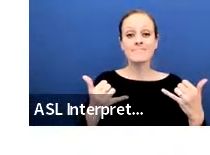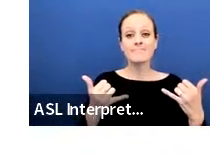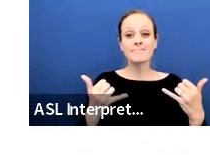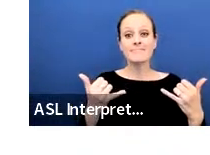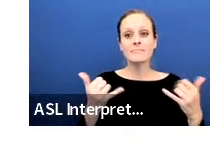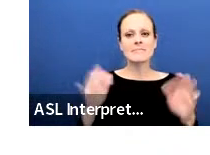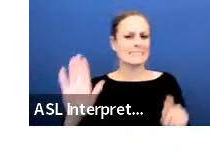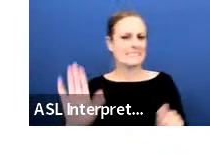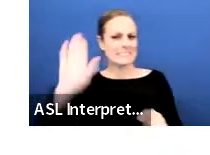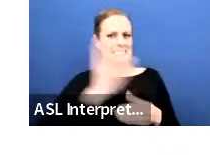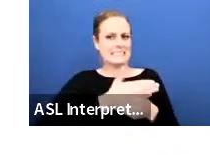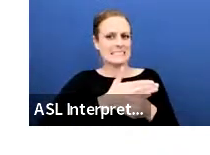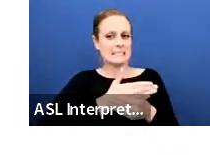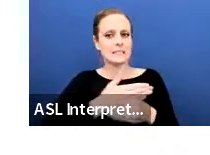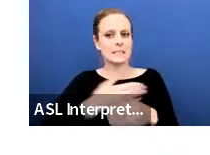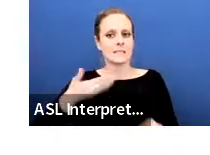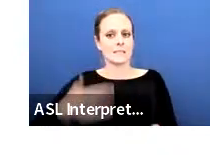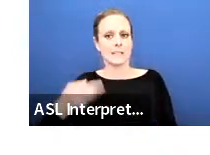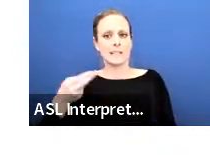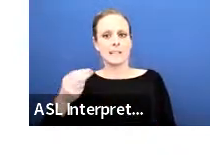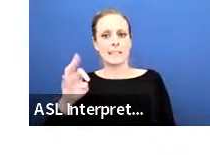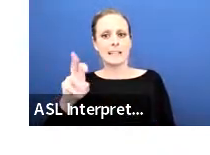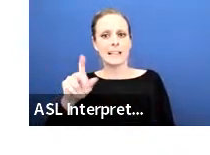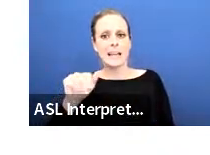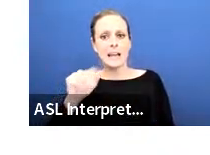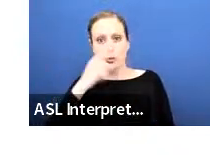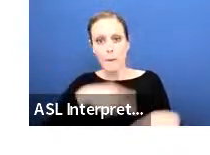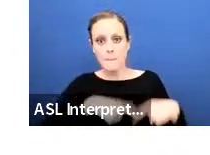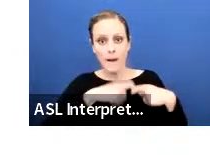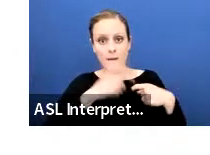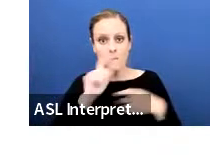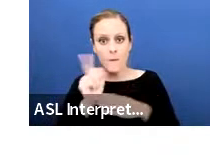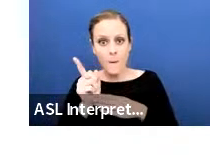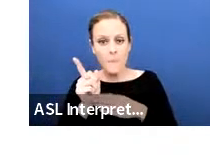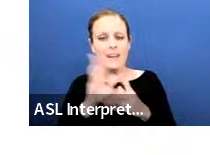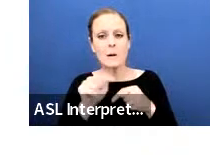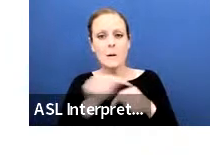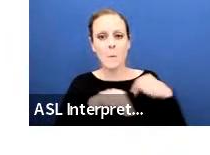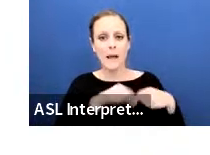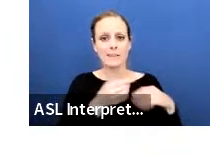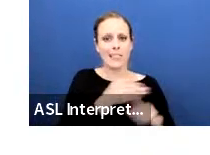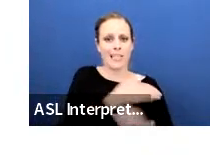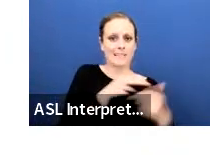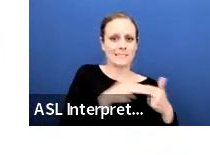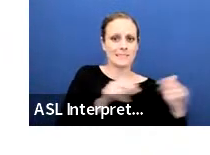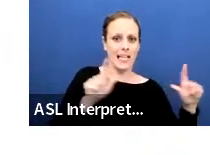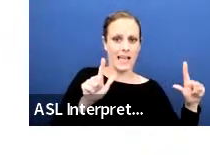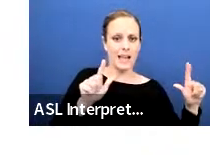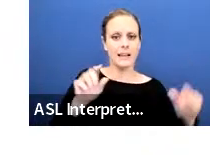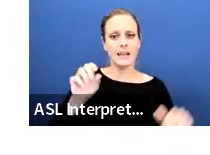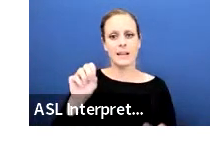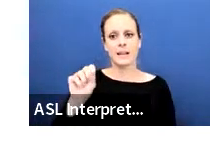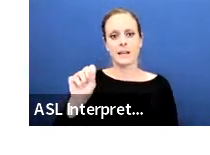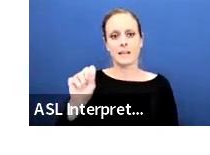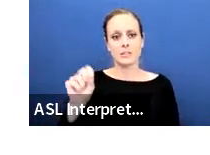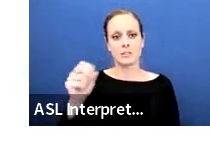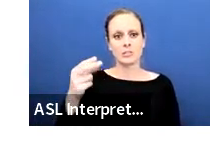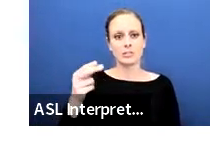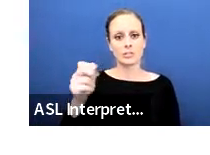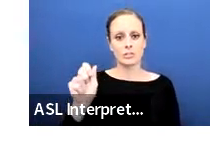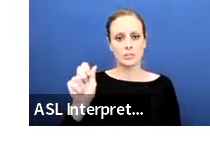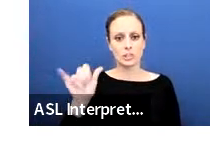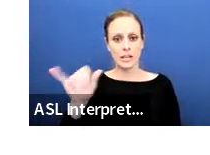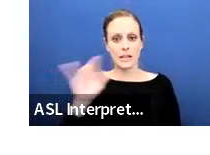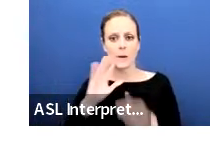Dan, this is actually Helia. Can we pause for a moment? Sure. And if we could go back to the last slide, I think Okay. Shay was going to share with us a little bit